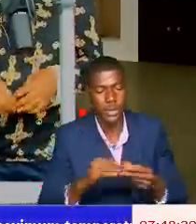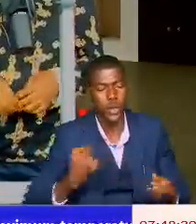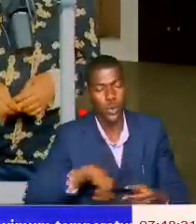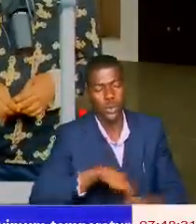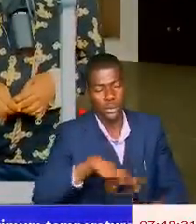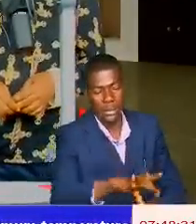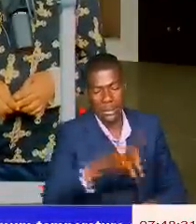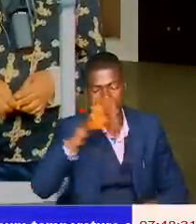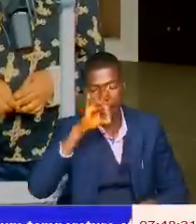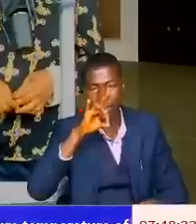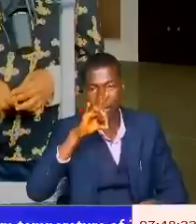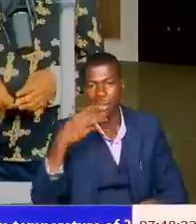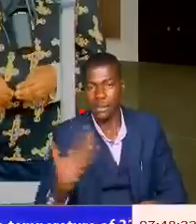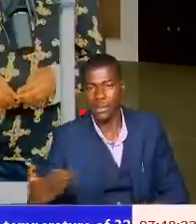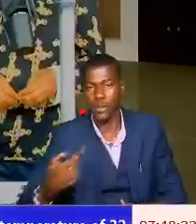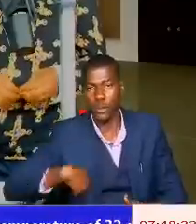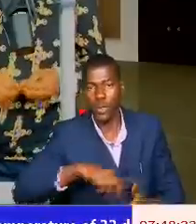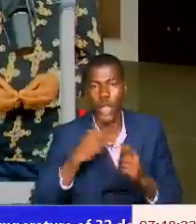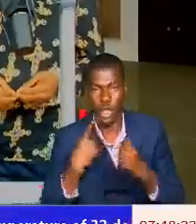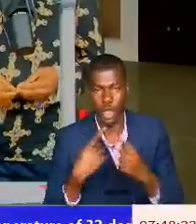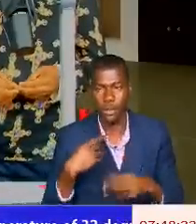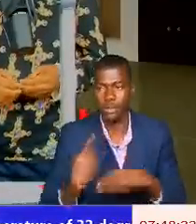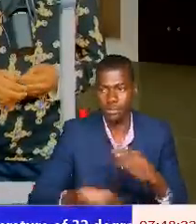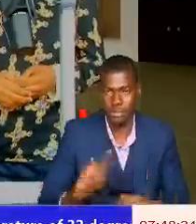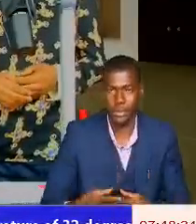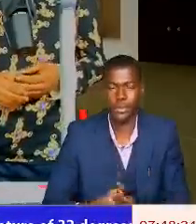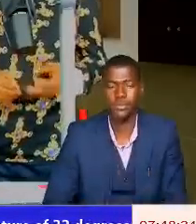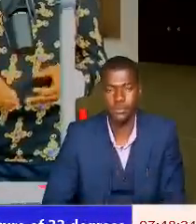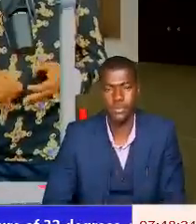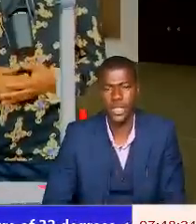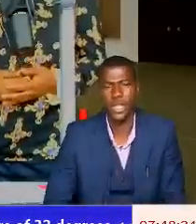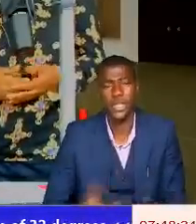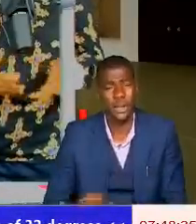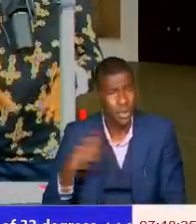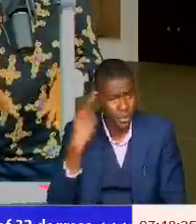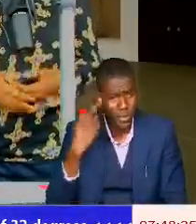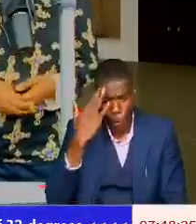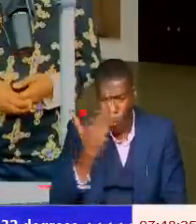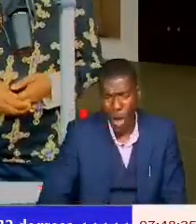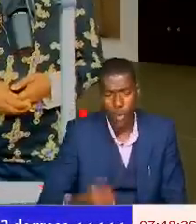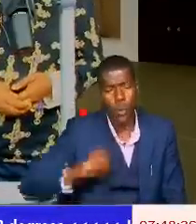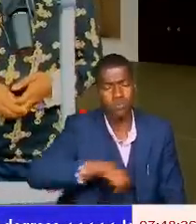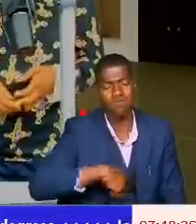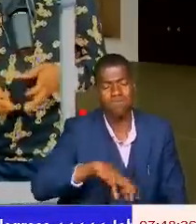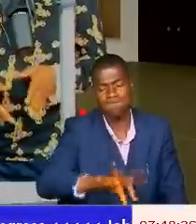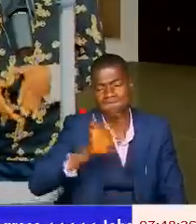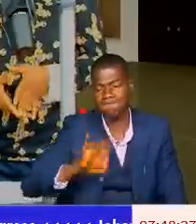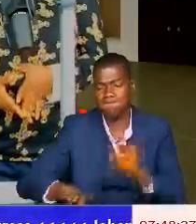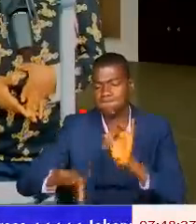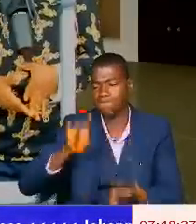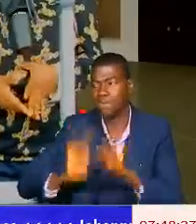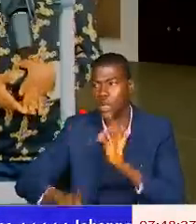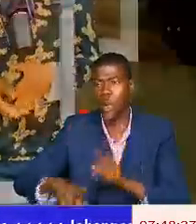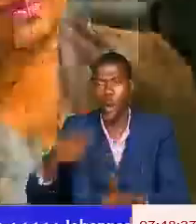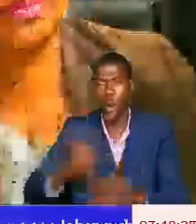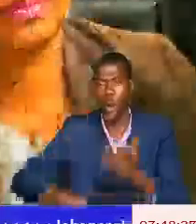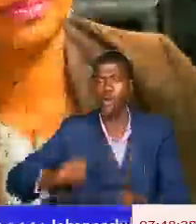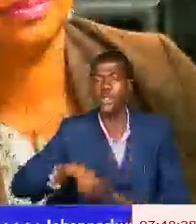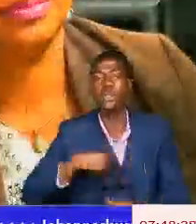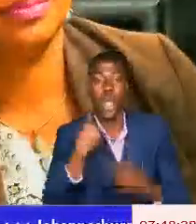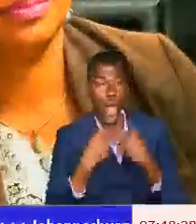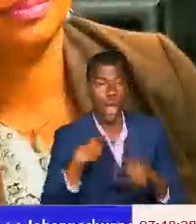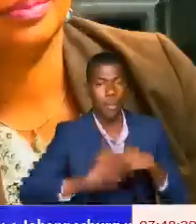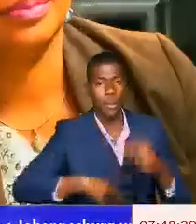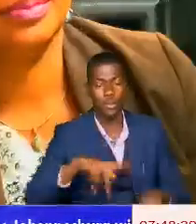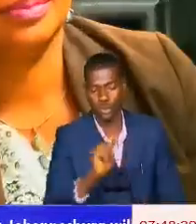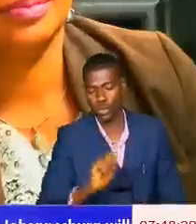waiting we go talk. The reason why I say we go choose waiting, we go they talk on this Tuesday, we say our lifetime partner, Servicom,